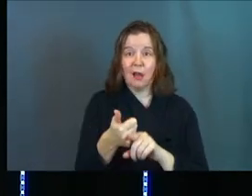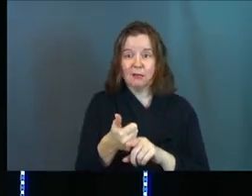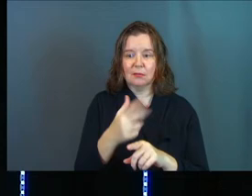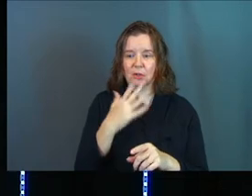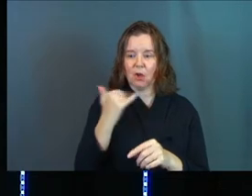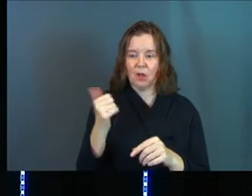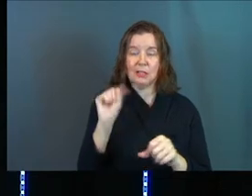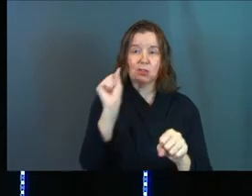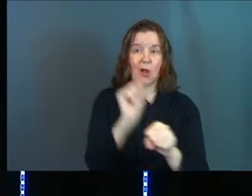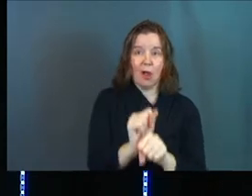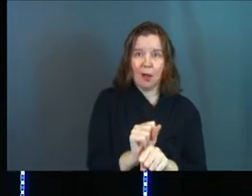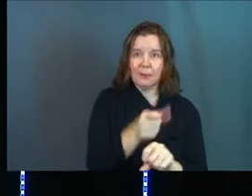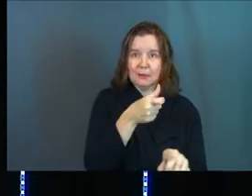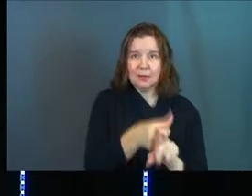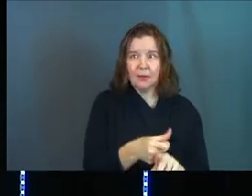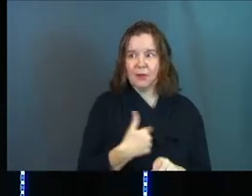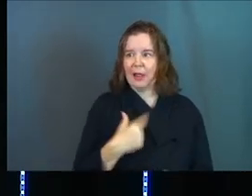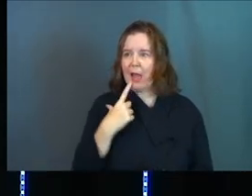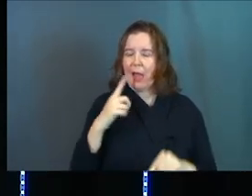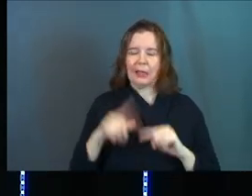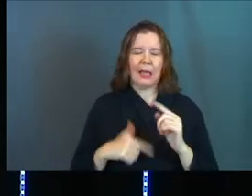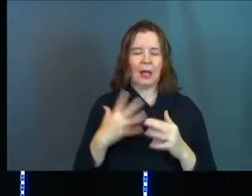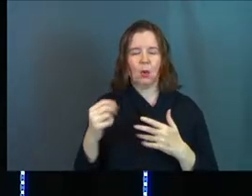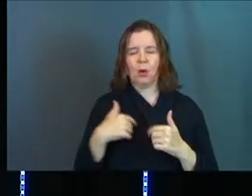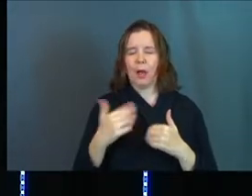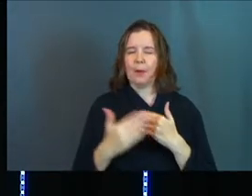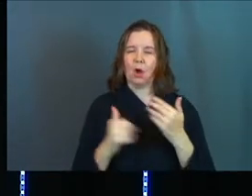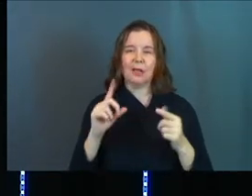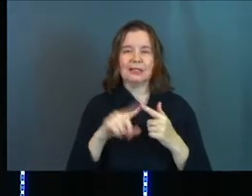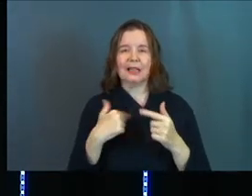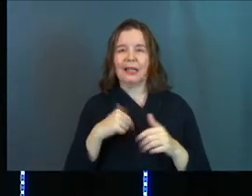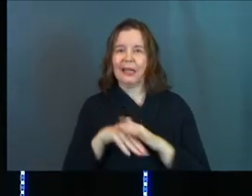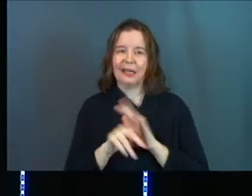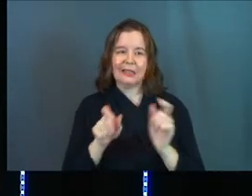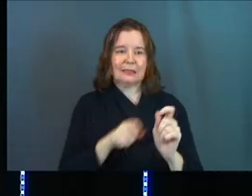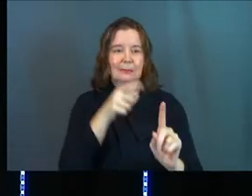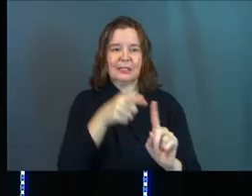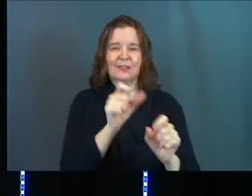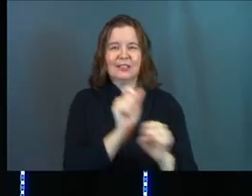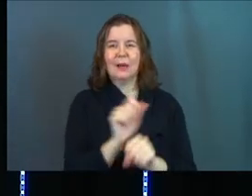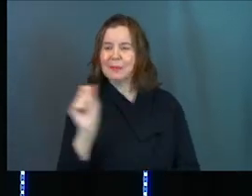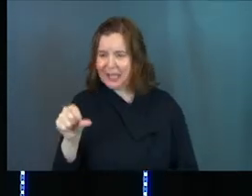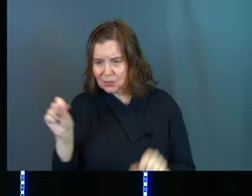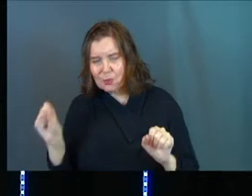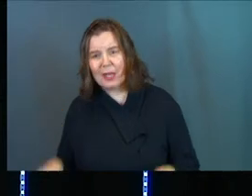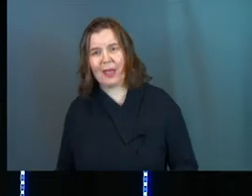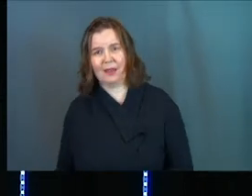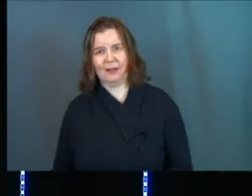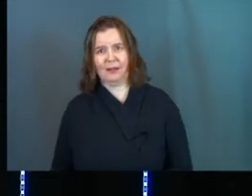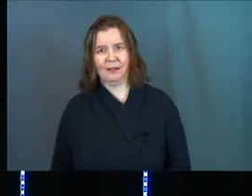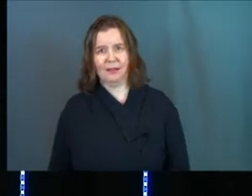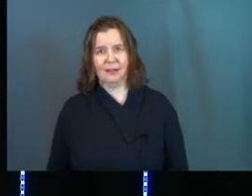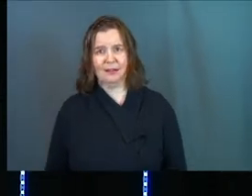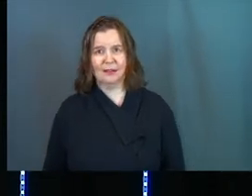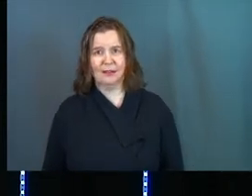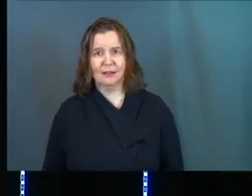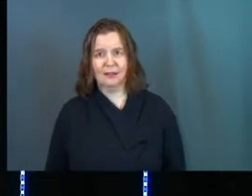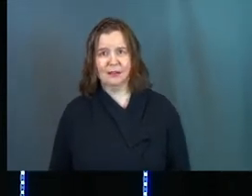get caught up in job. And like, I can't walk out my calling until I get into this job. Yes, you can.